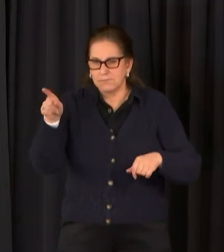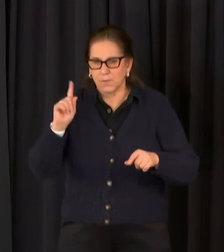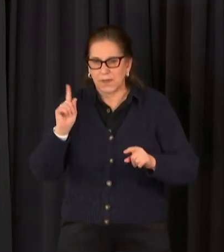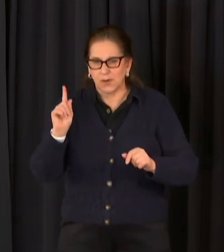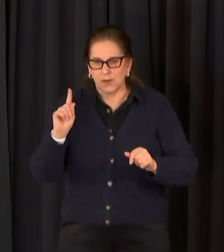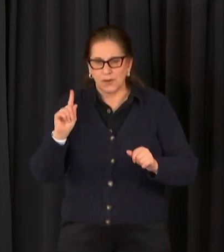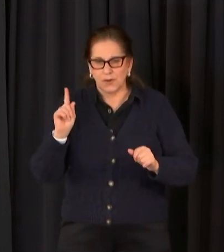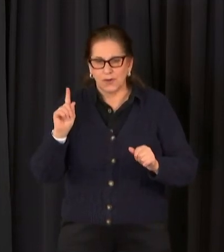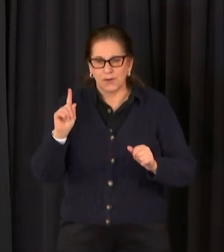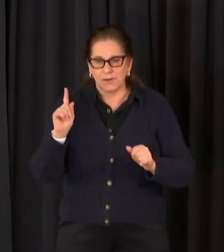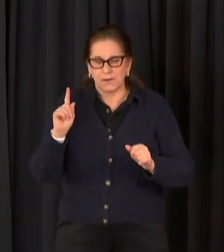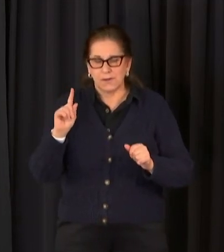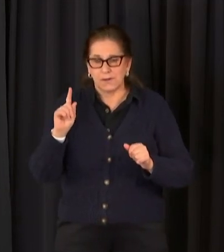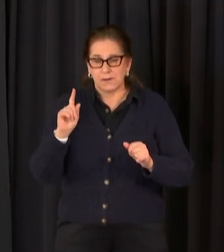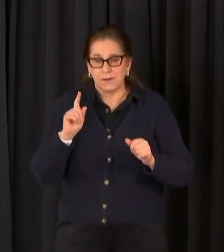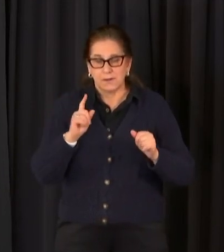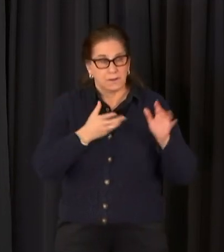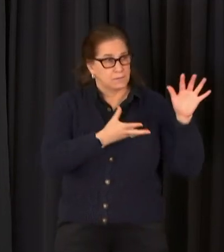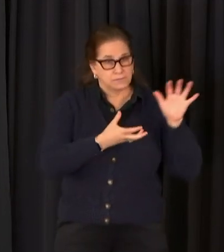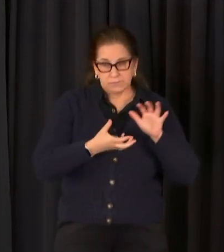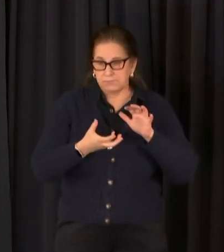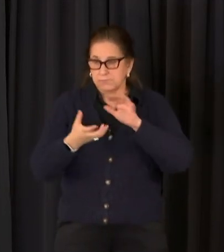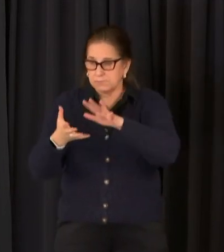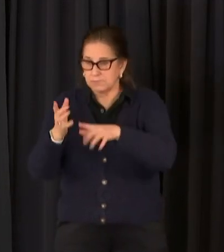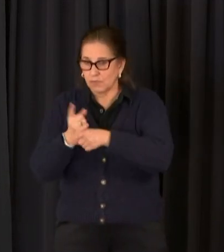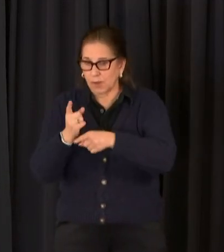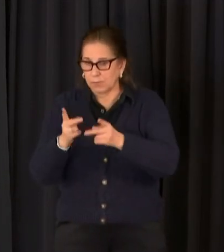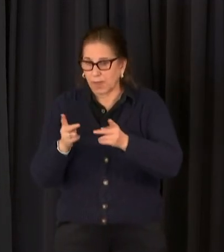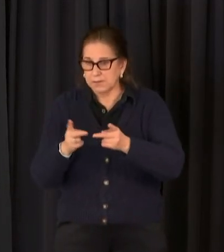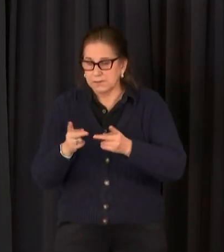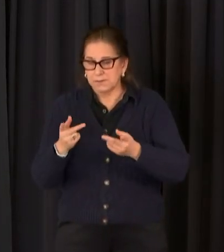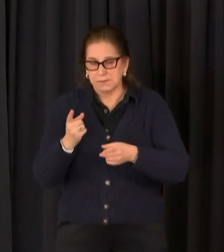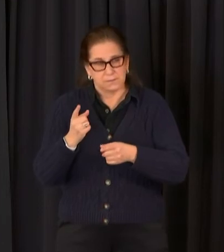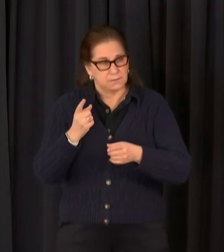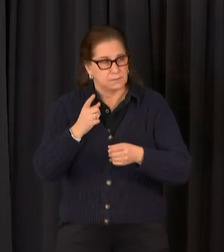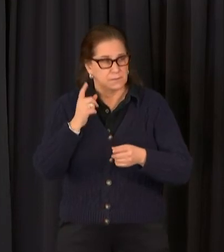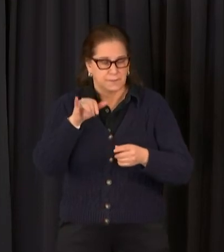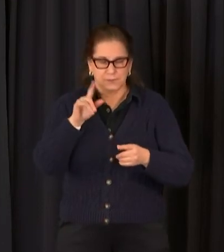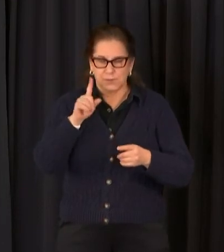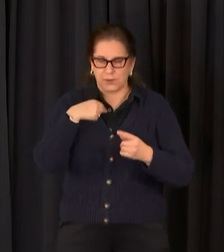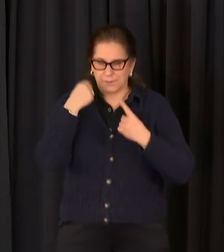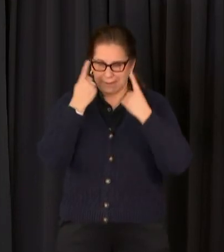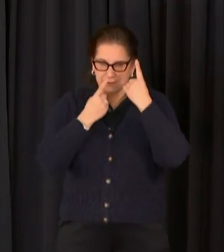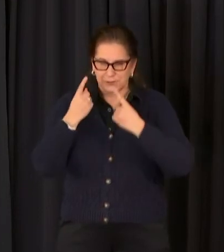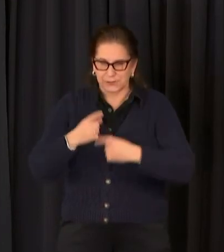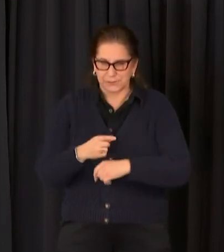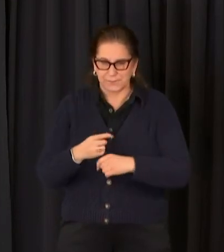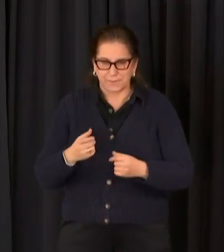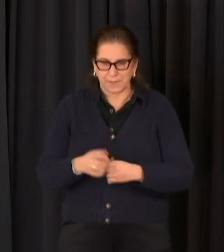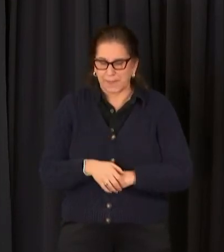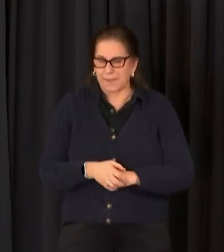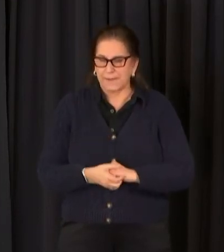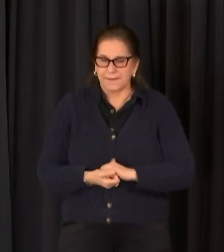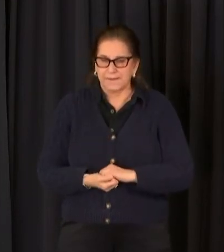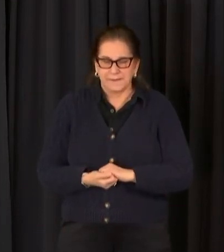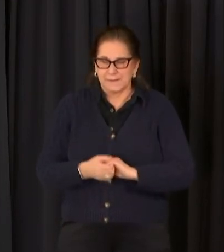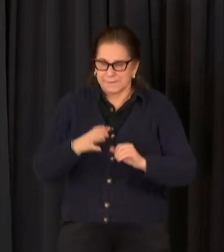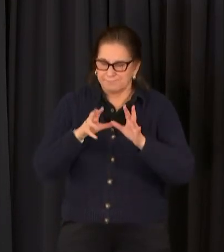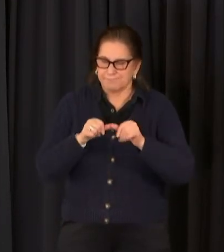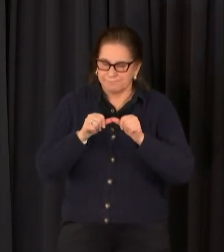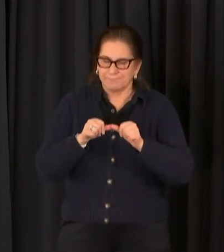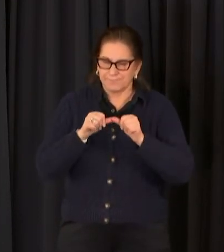over time, we look to see. We're optimistic that that will occur, and we won't see any reductions, only